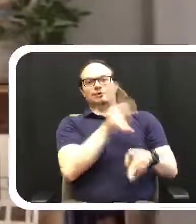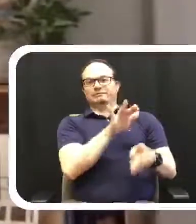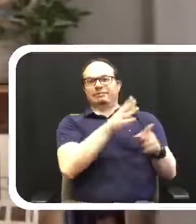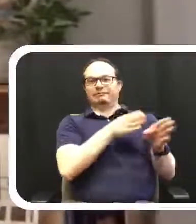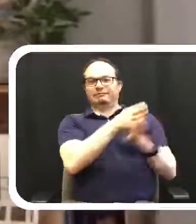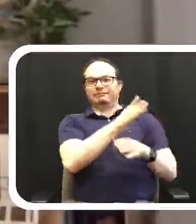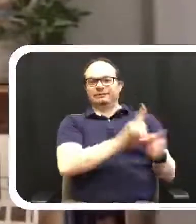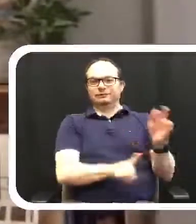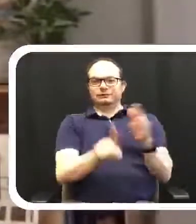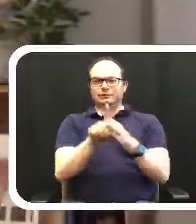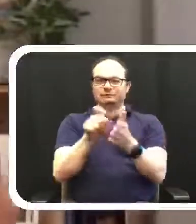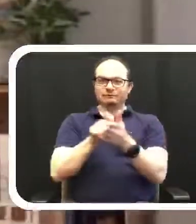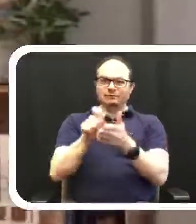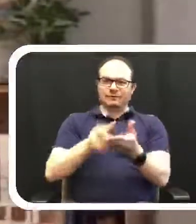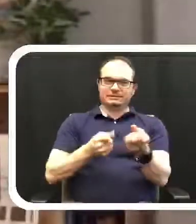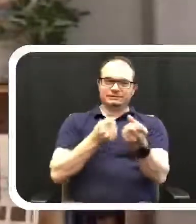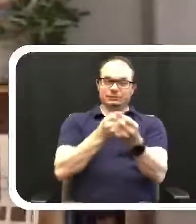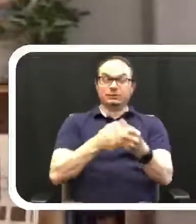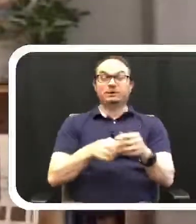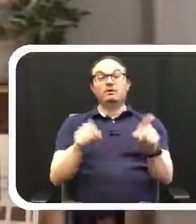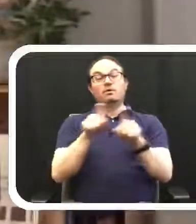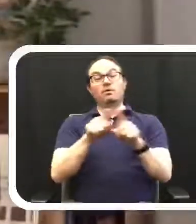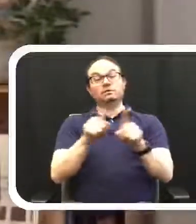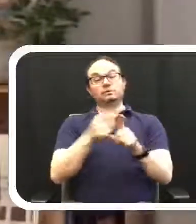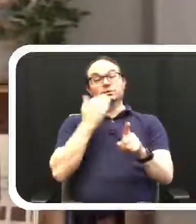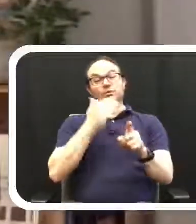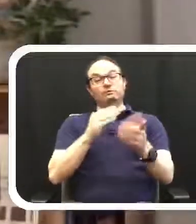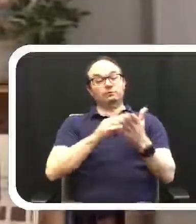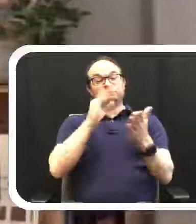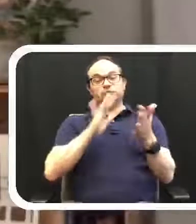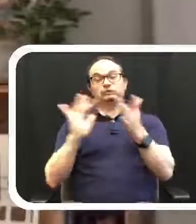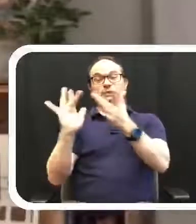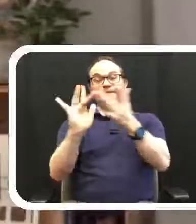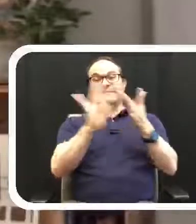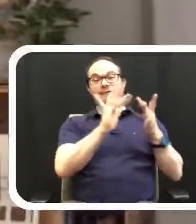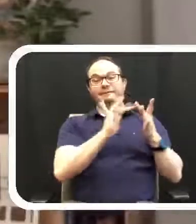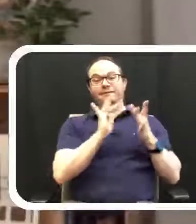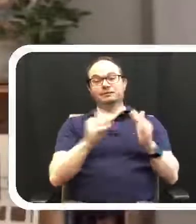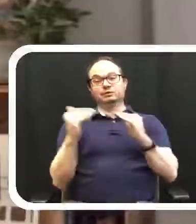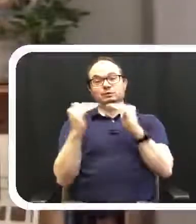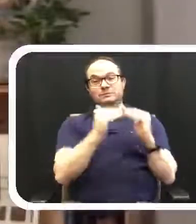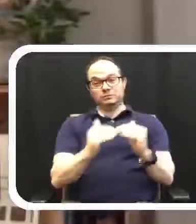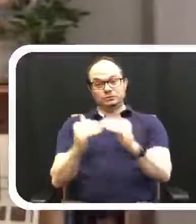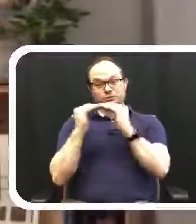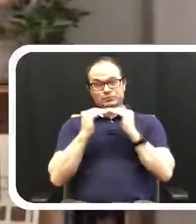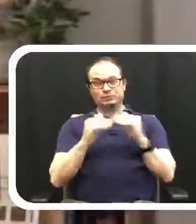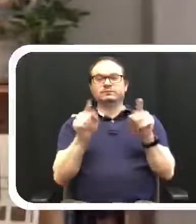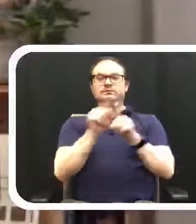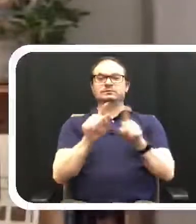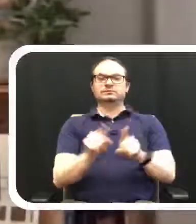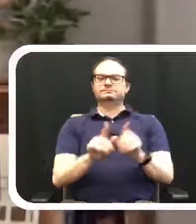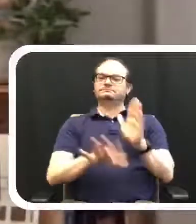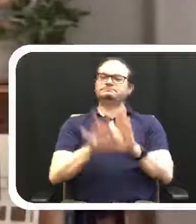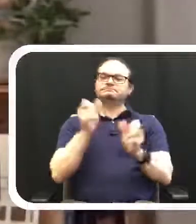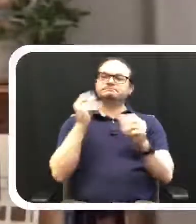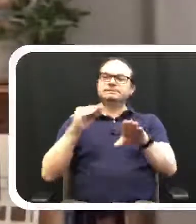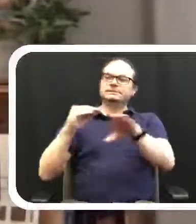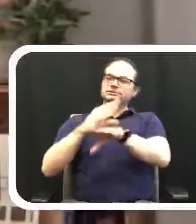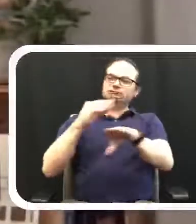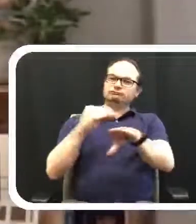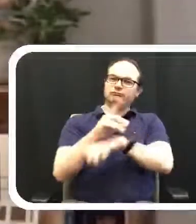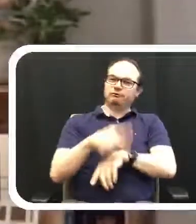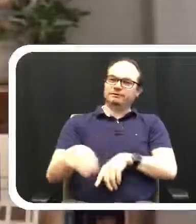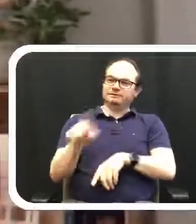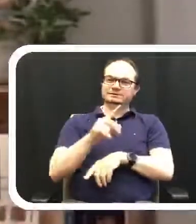a great way for students to also get connected to their peers. And we find that a lot of our consultants see